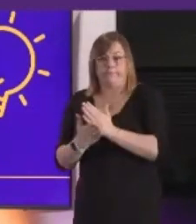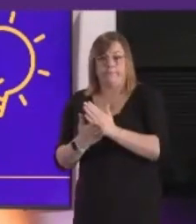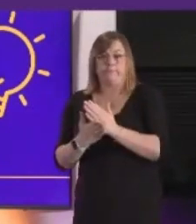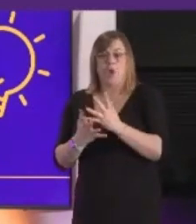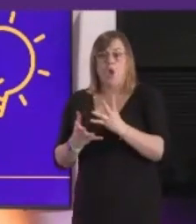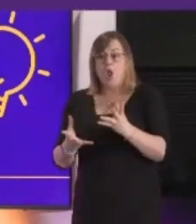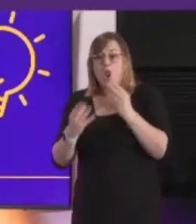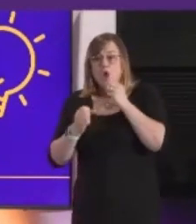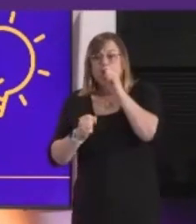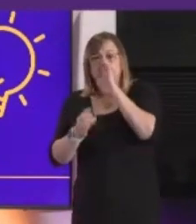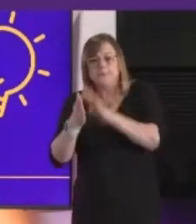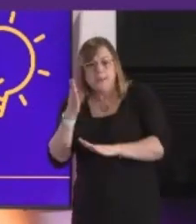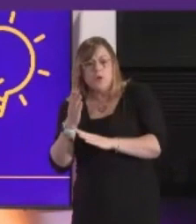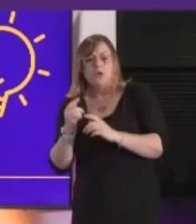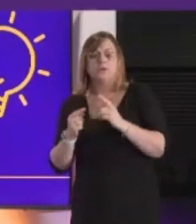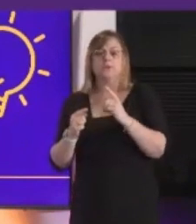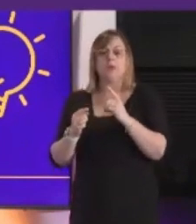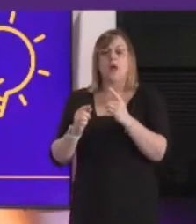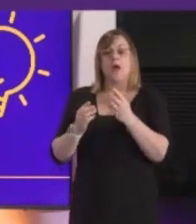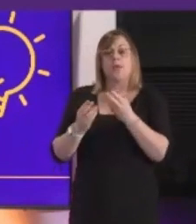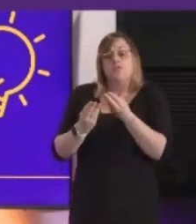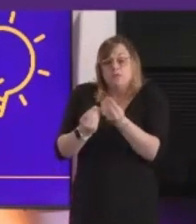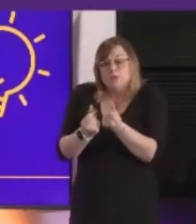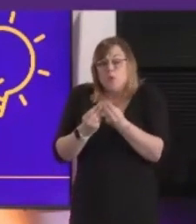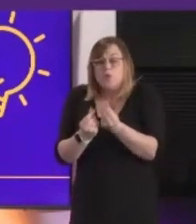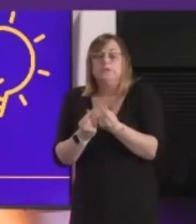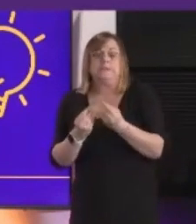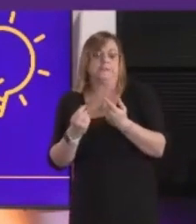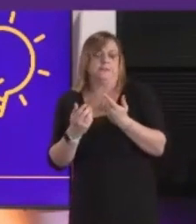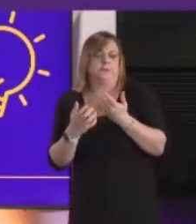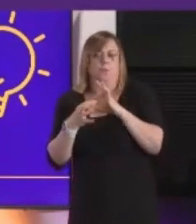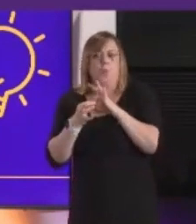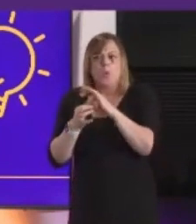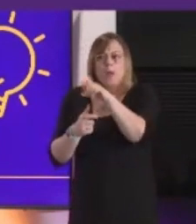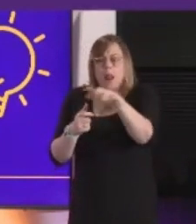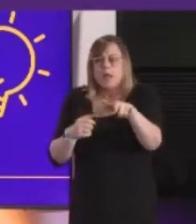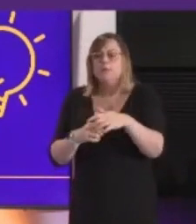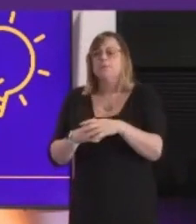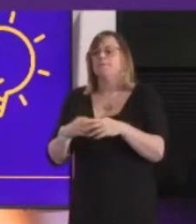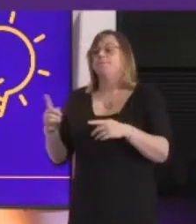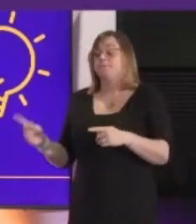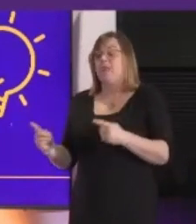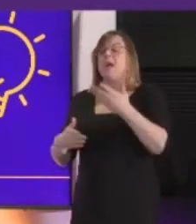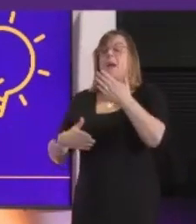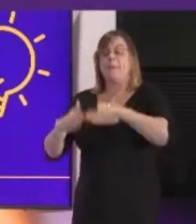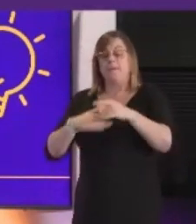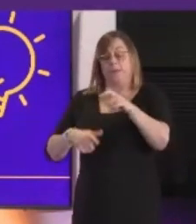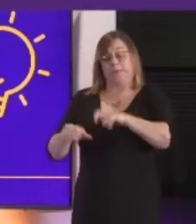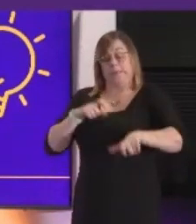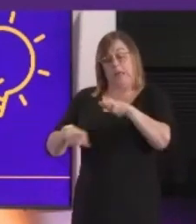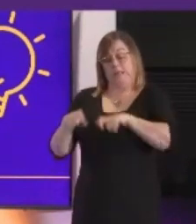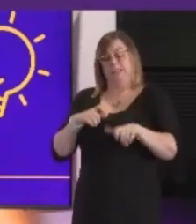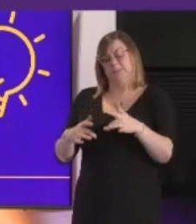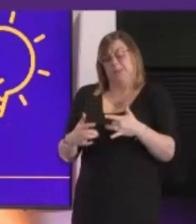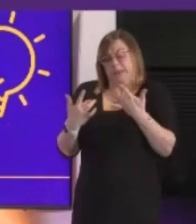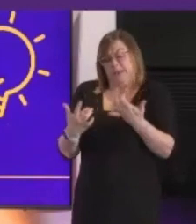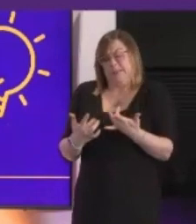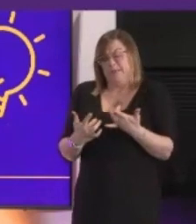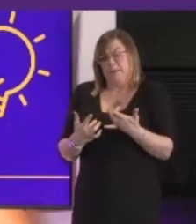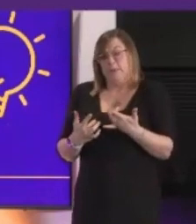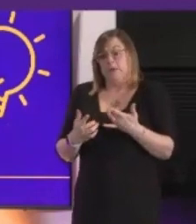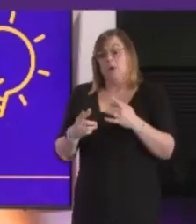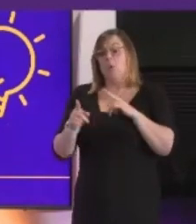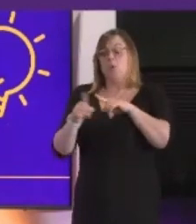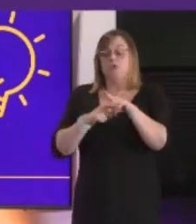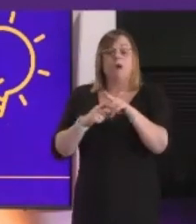the learning experience and the resources you're working with on your clients? Yeah, so like from a behavioural science perspective, if we we try